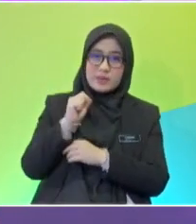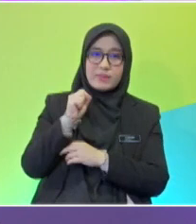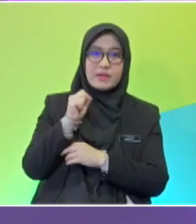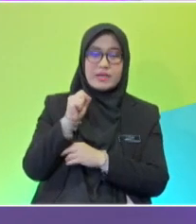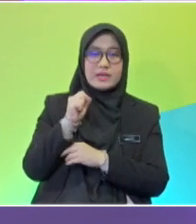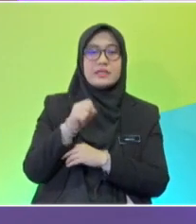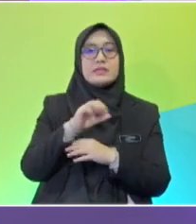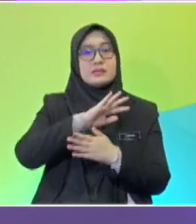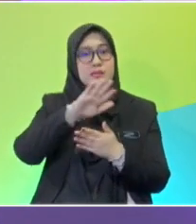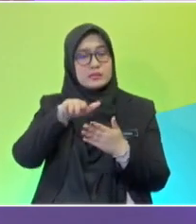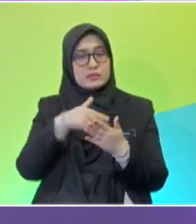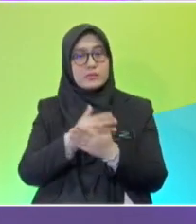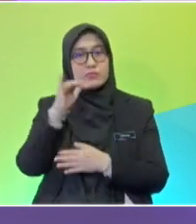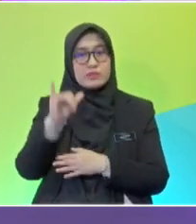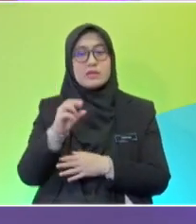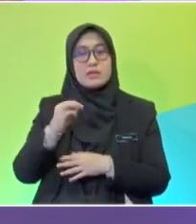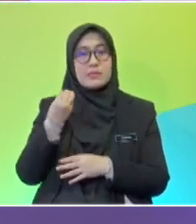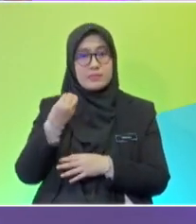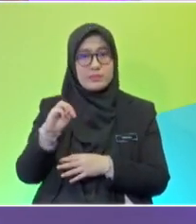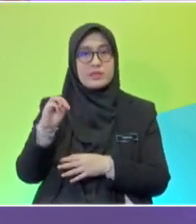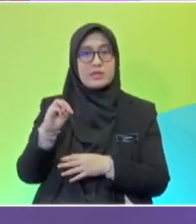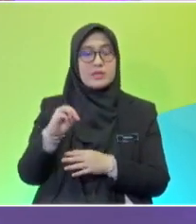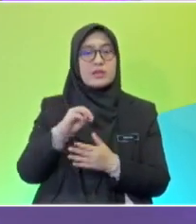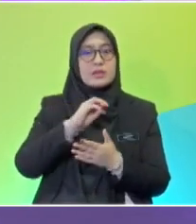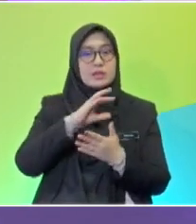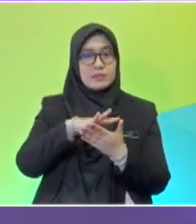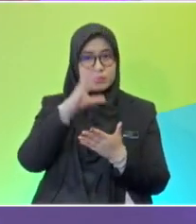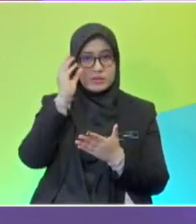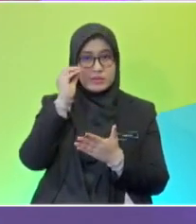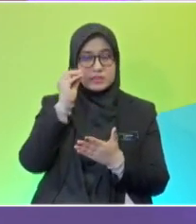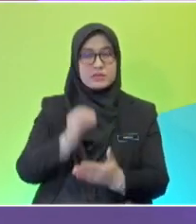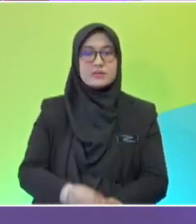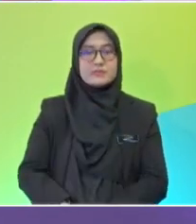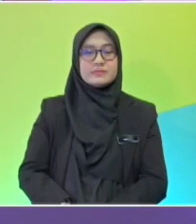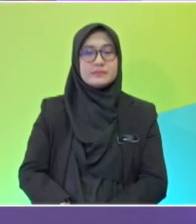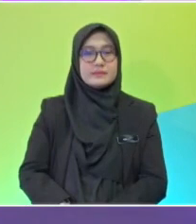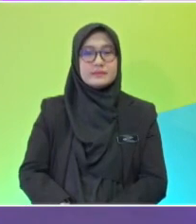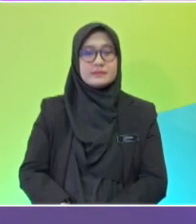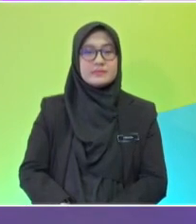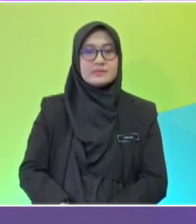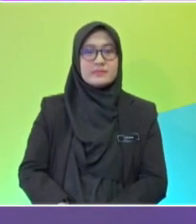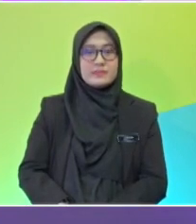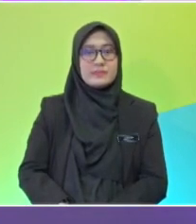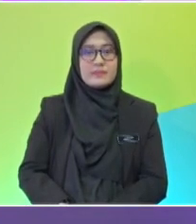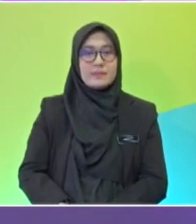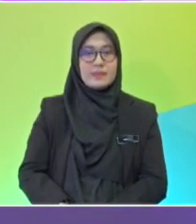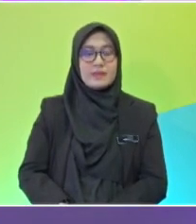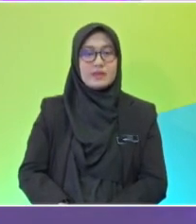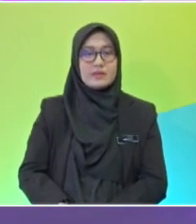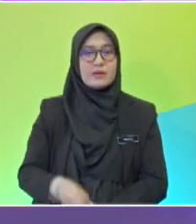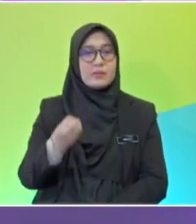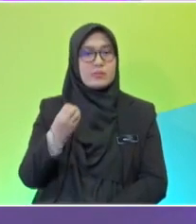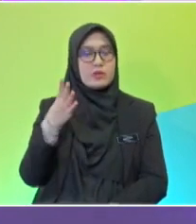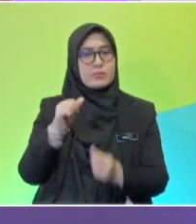day? And even if they do achieve the objectives that you have set for that particular lesson, how far have